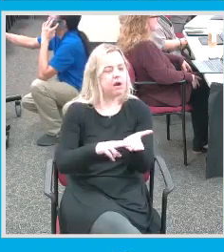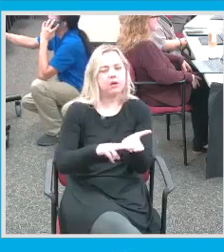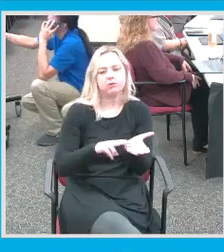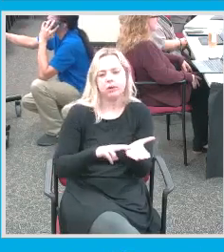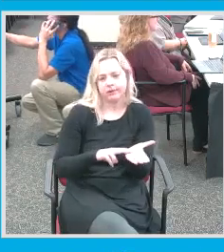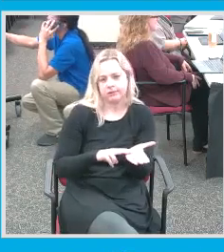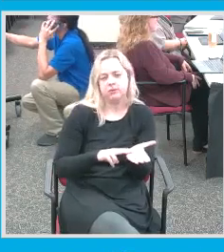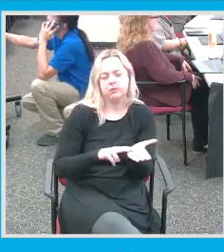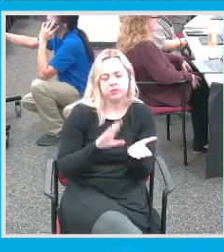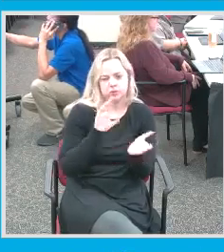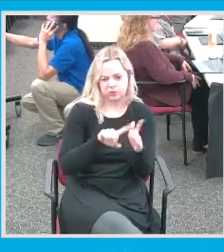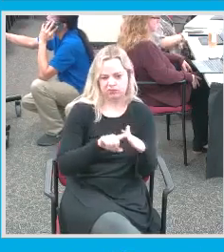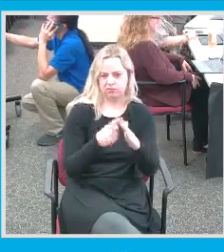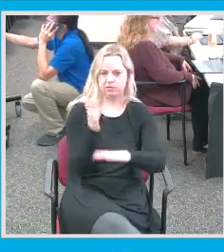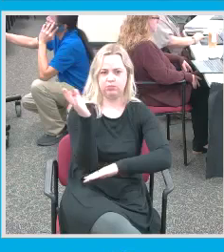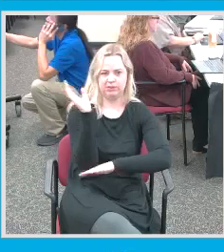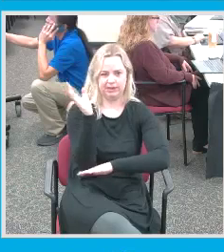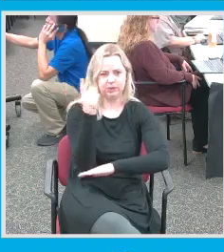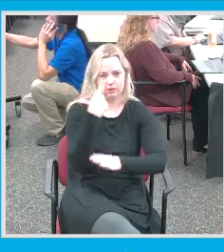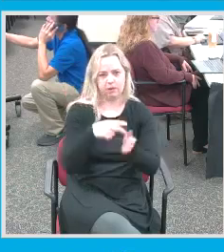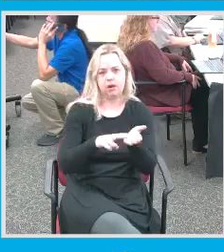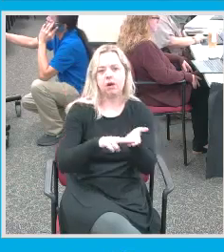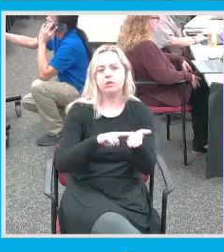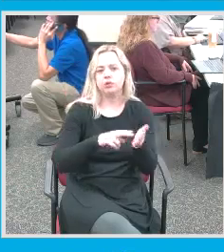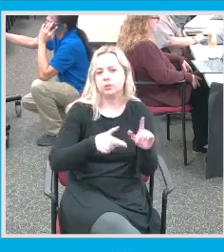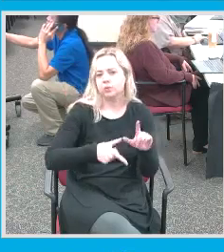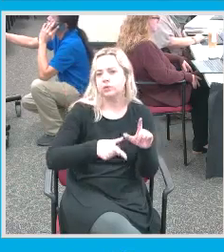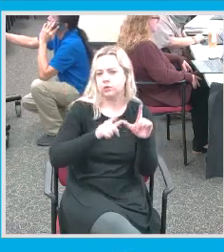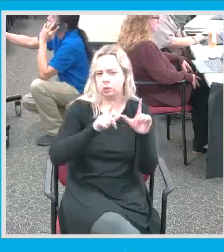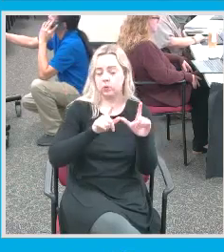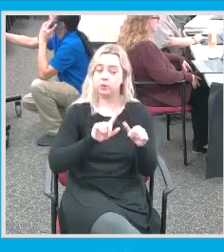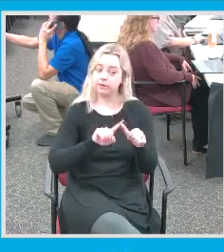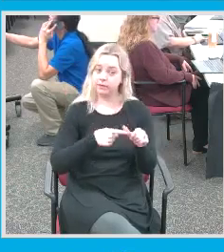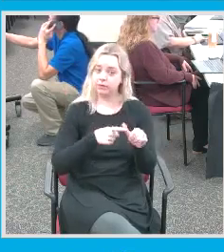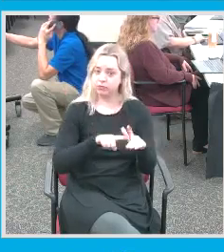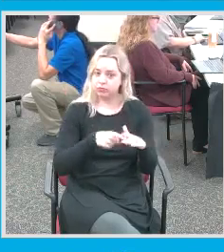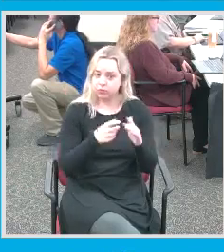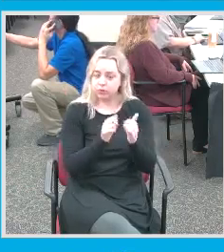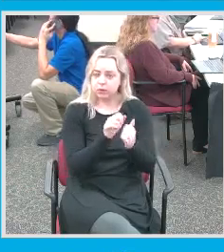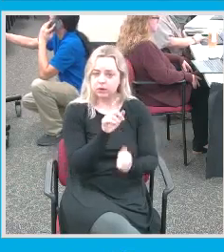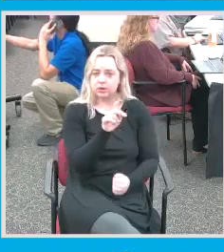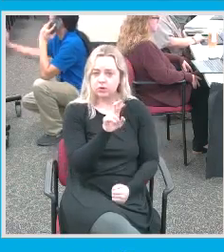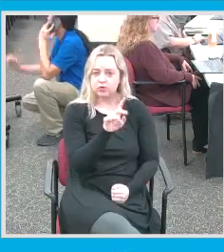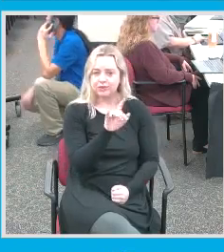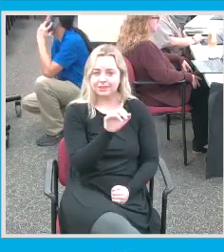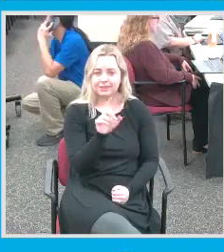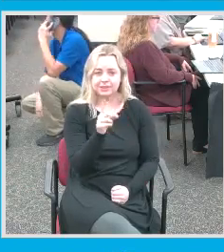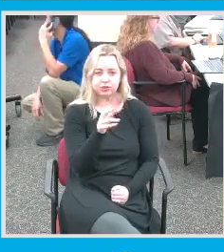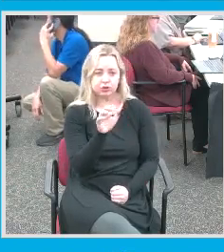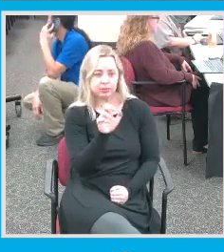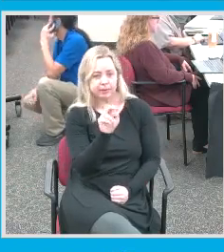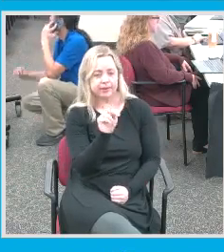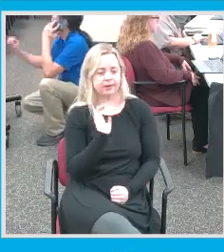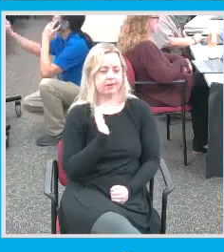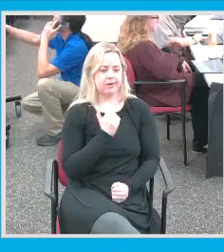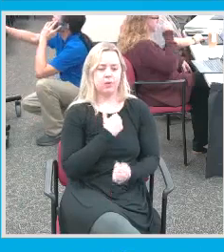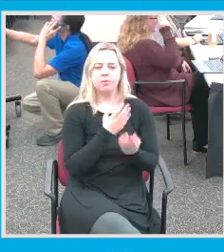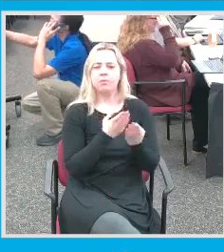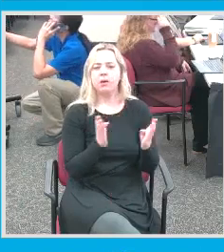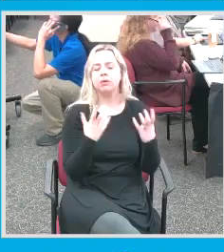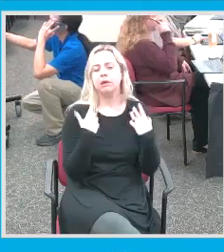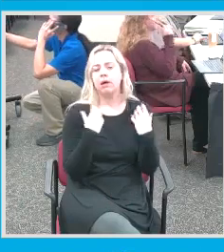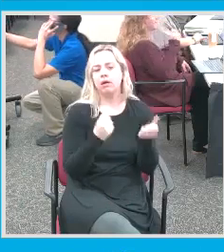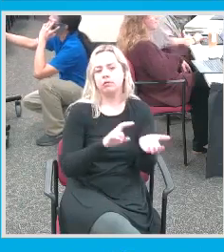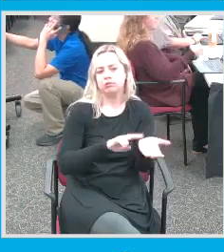with our contract renewals. First, we'll start with Christy Durbin, who is one of our public health nurses, and she is an